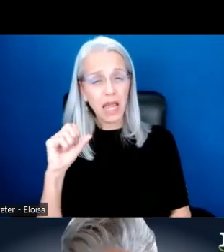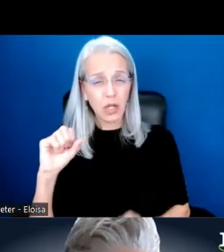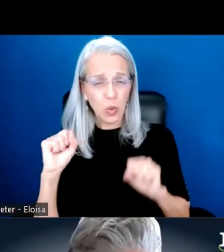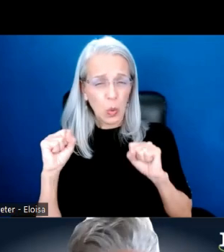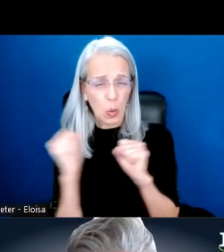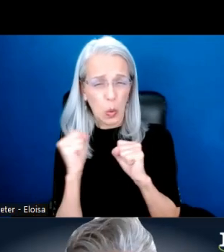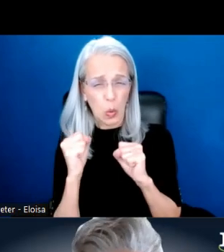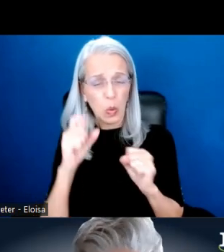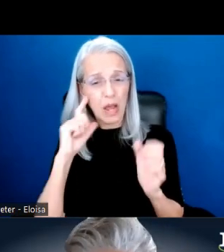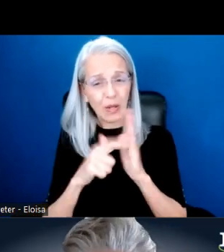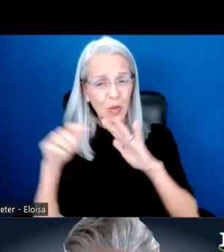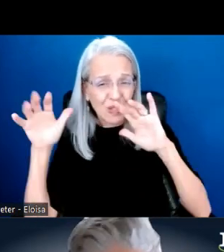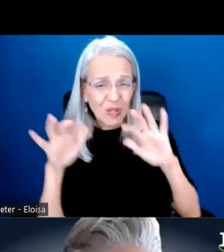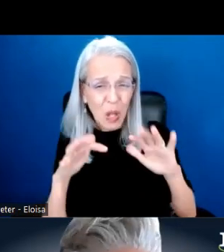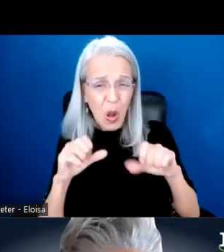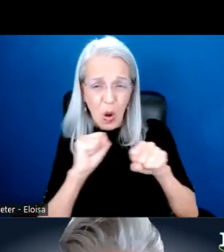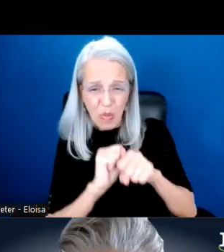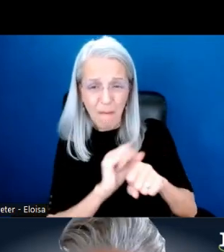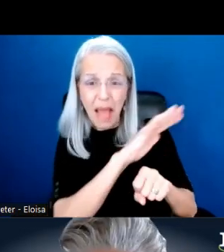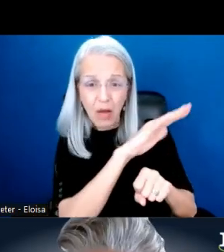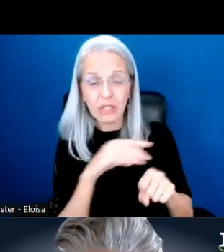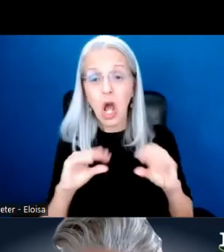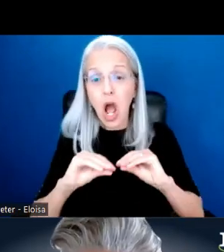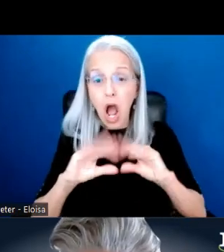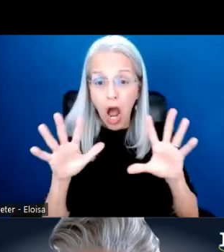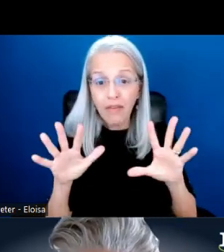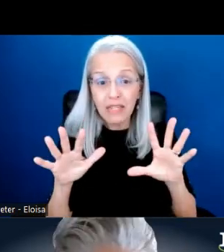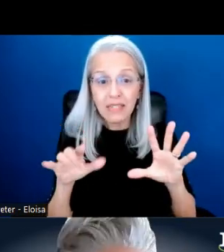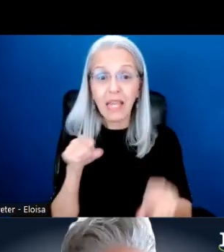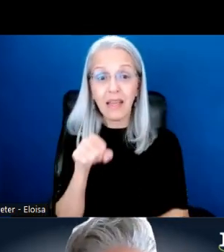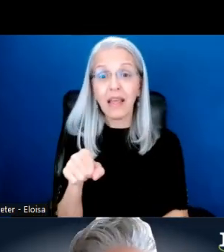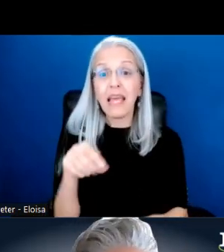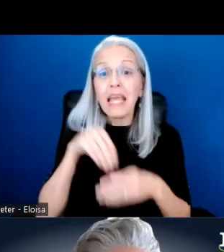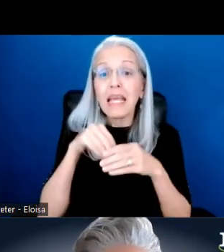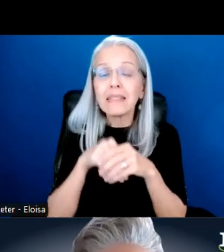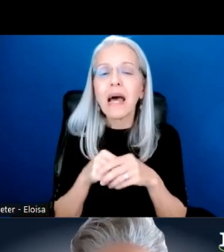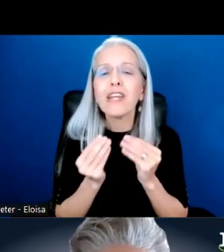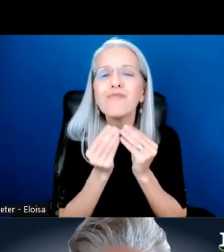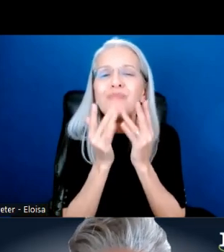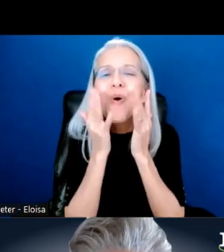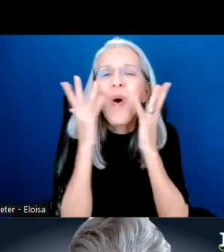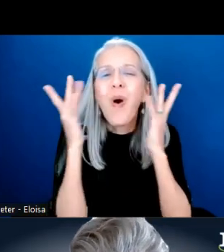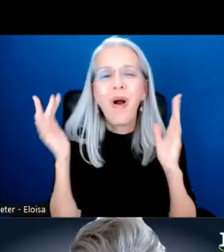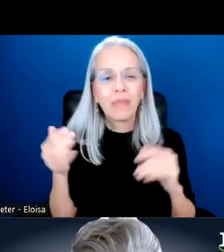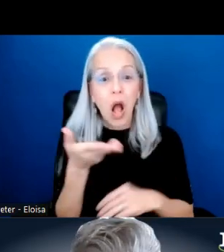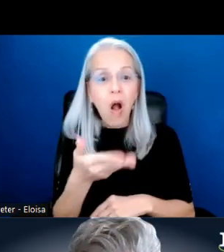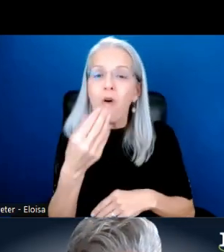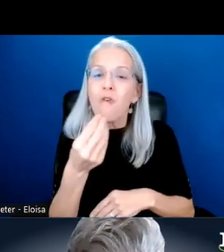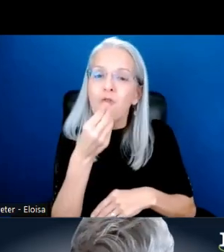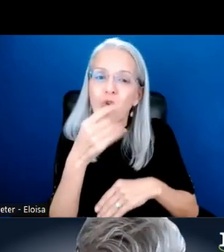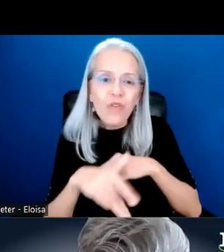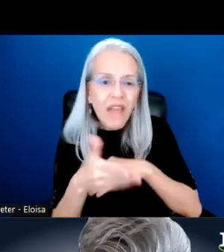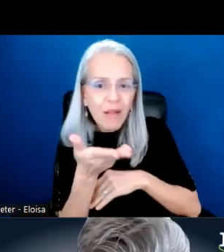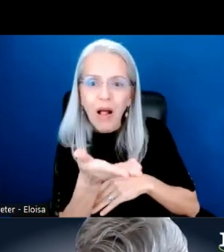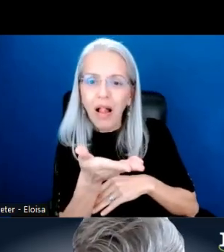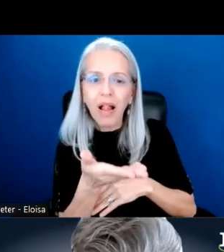snow and the mountains. Obviously they have heat, right? And there's food and there's things